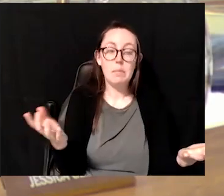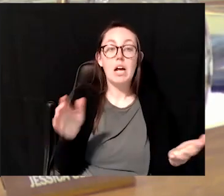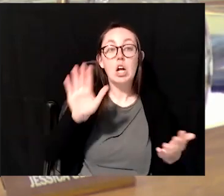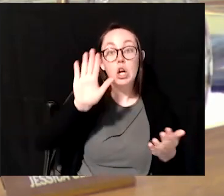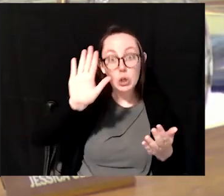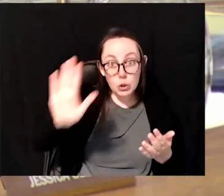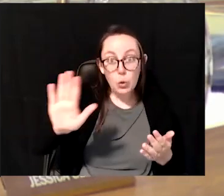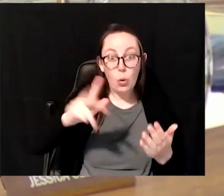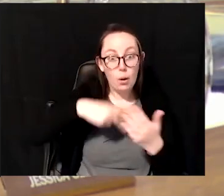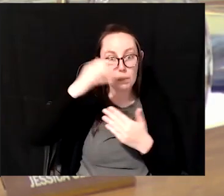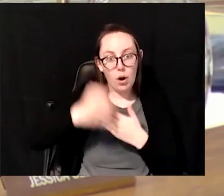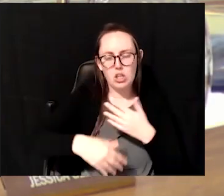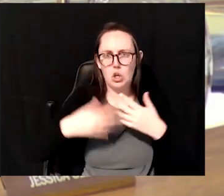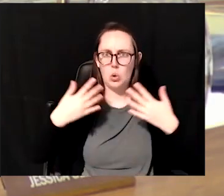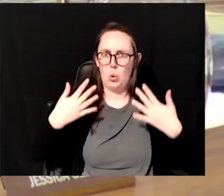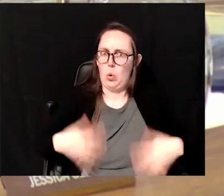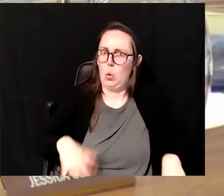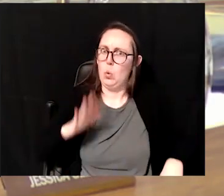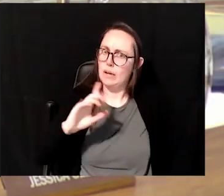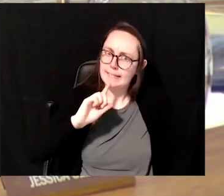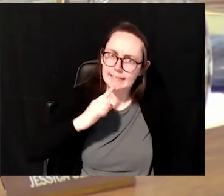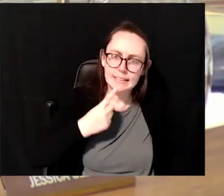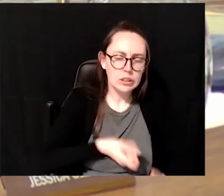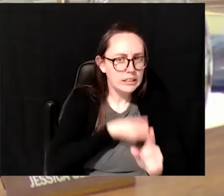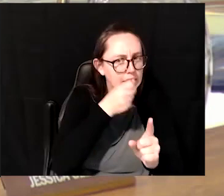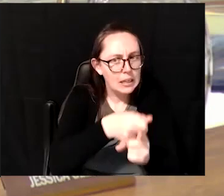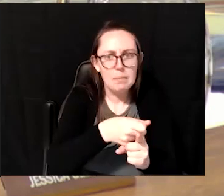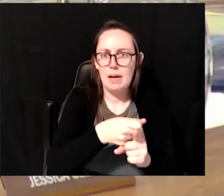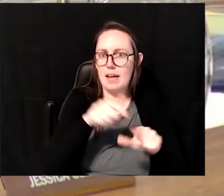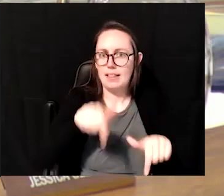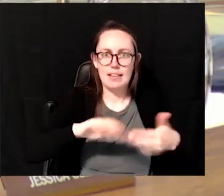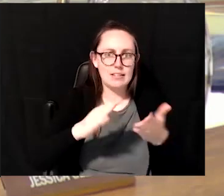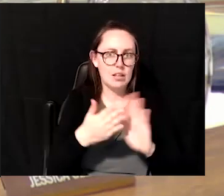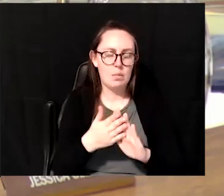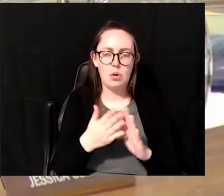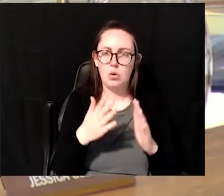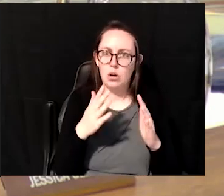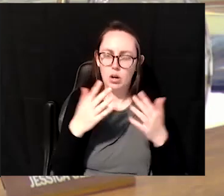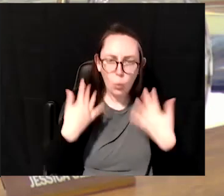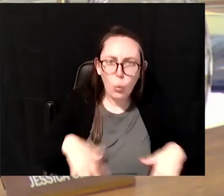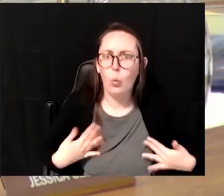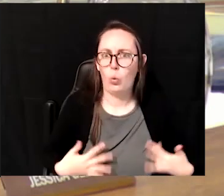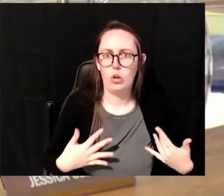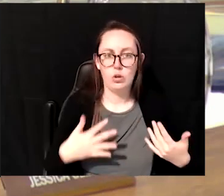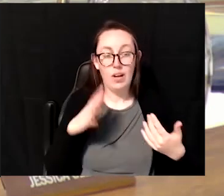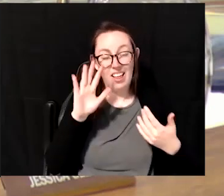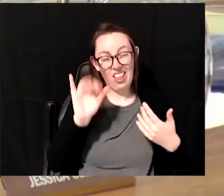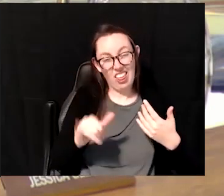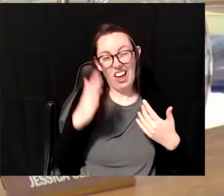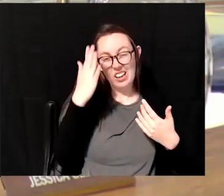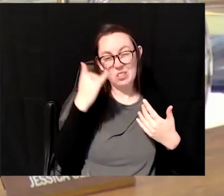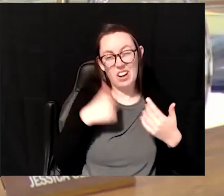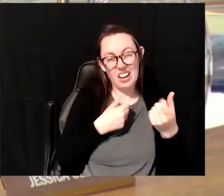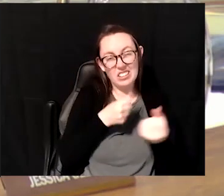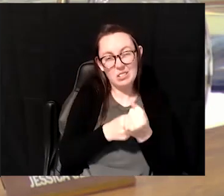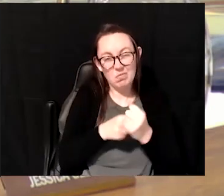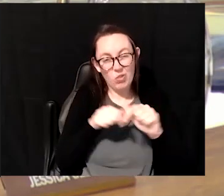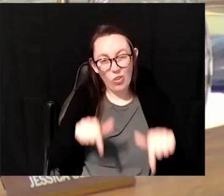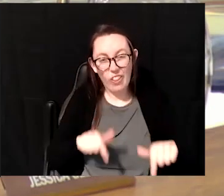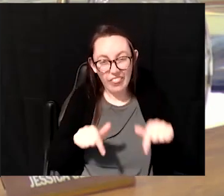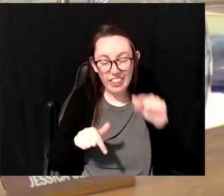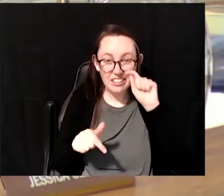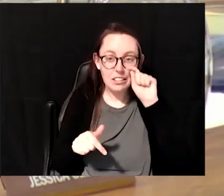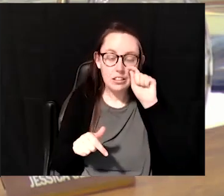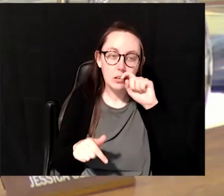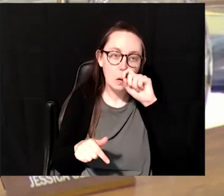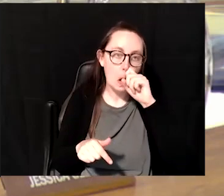impactful um which is why I'm in support of the money um is this amount of money that we're gonna give